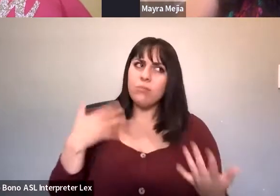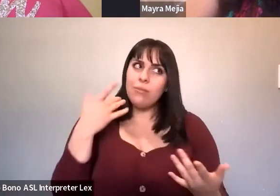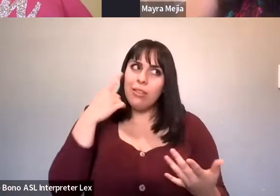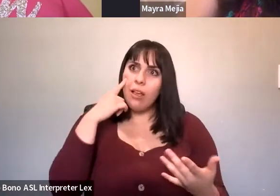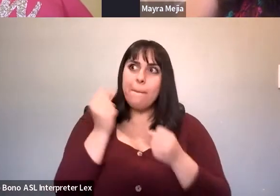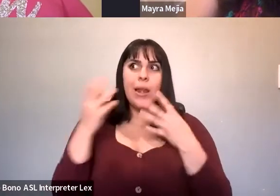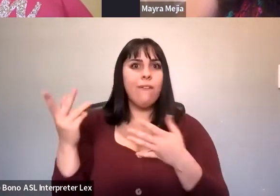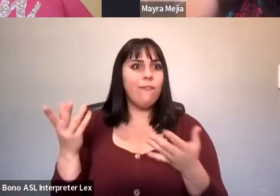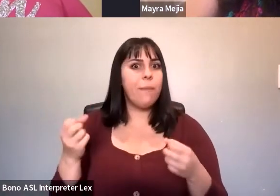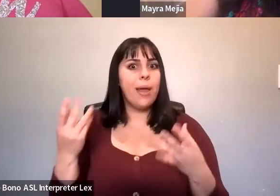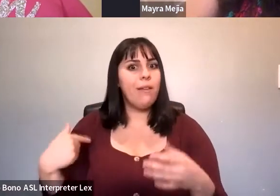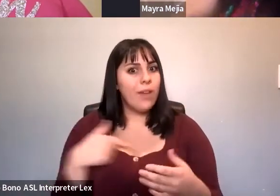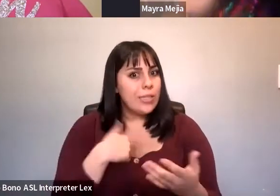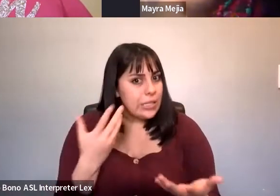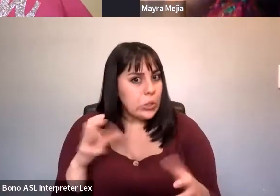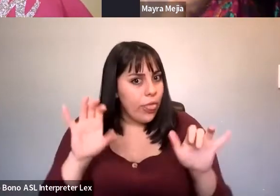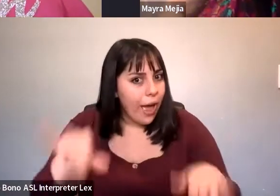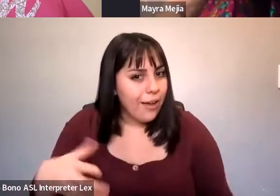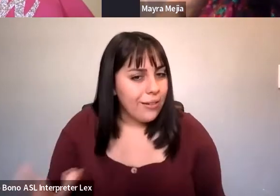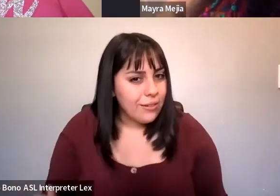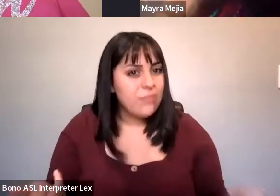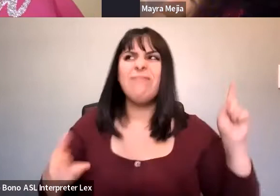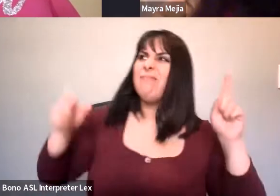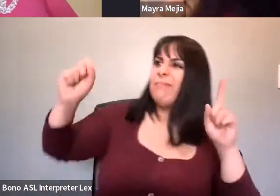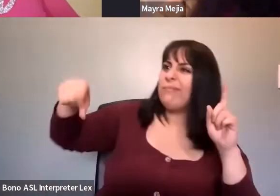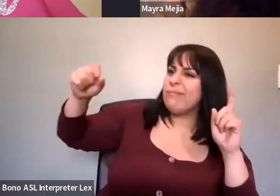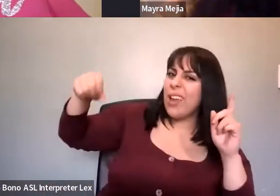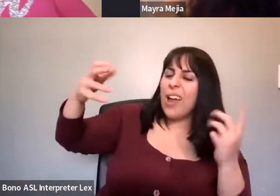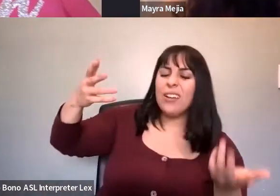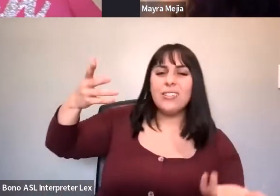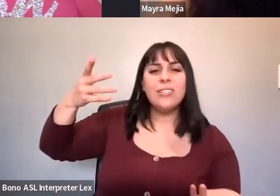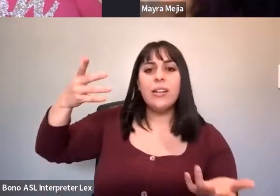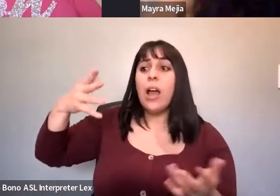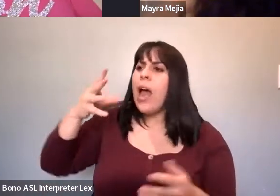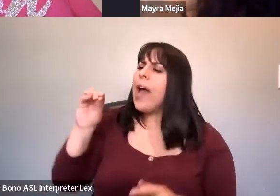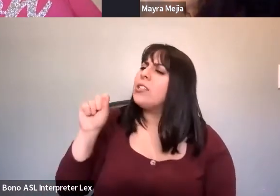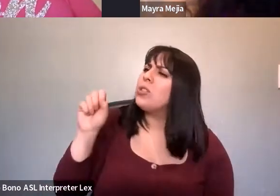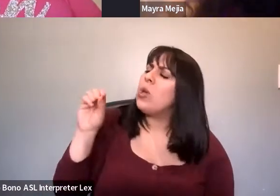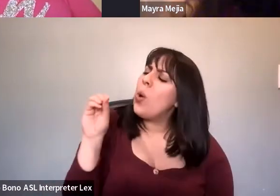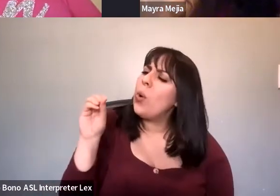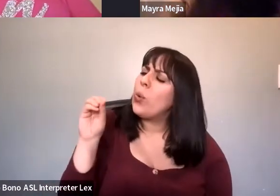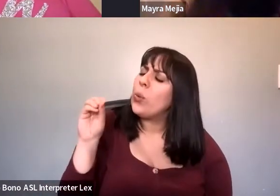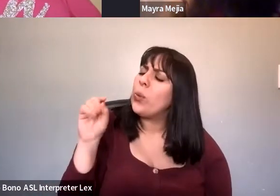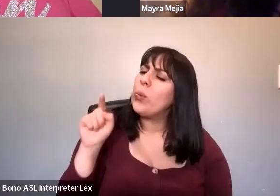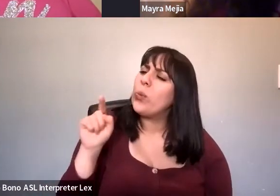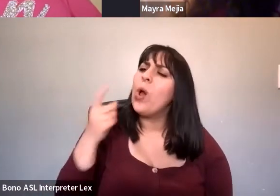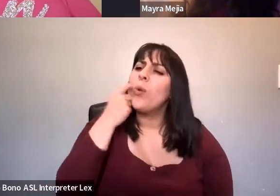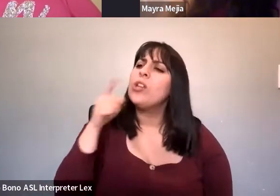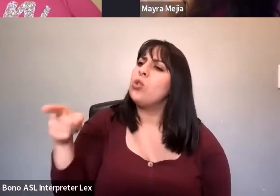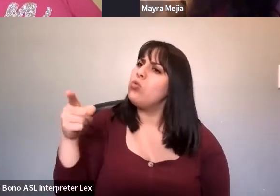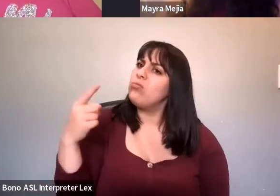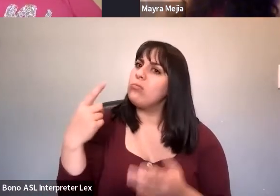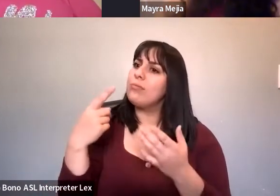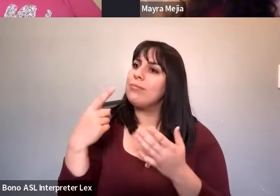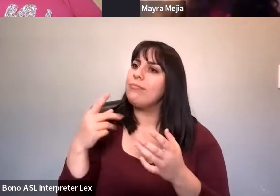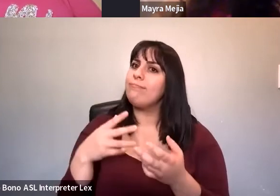Yes, definitely. And so, recently, you spoke with Refinery